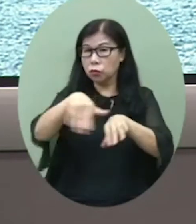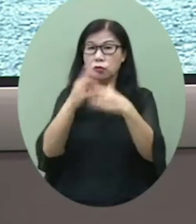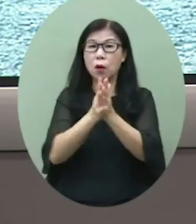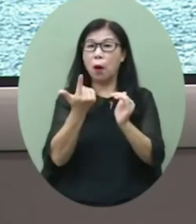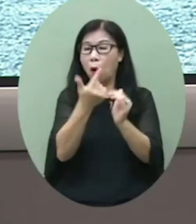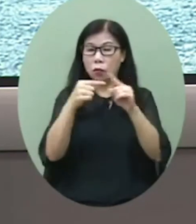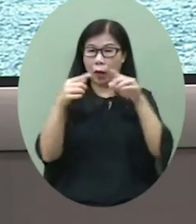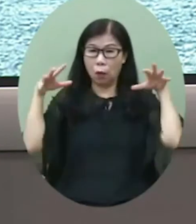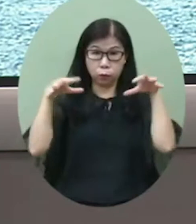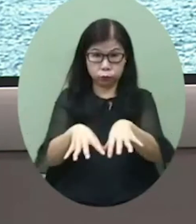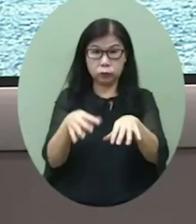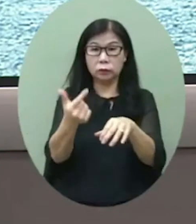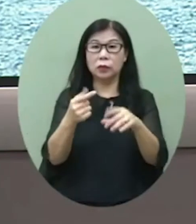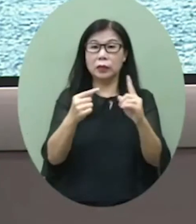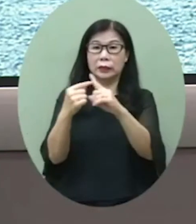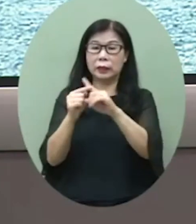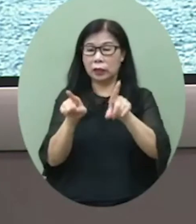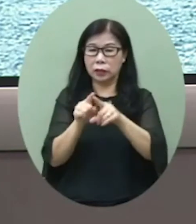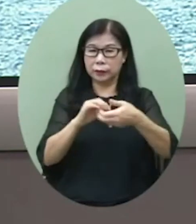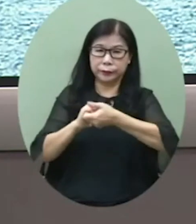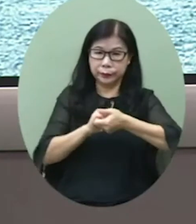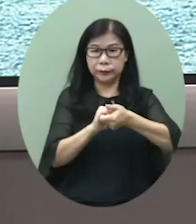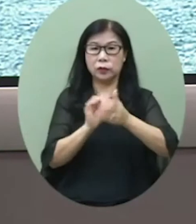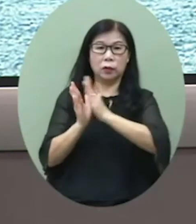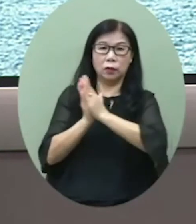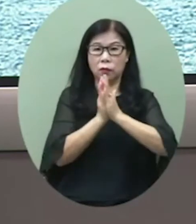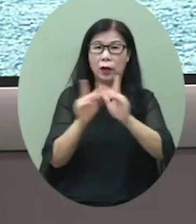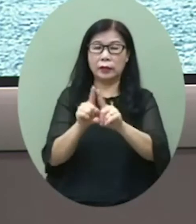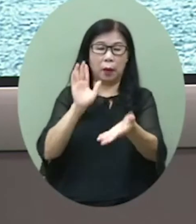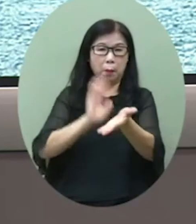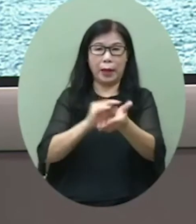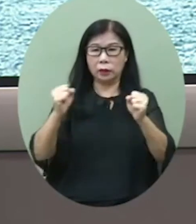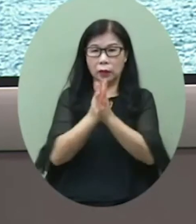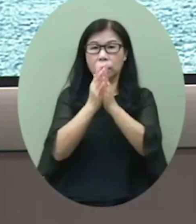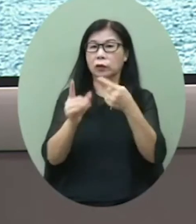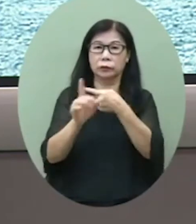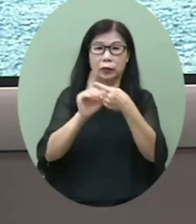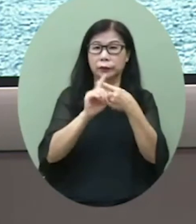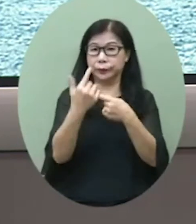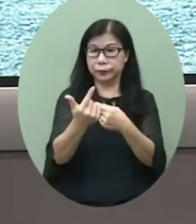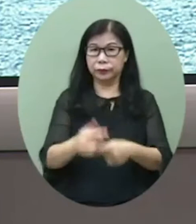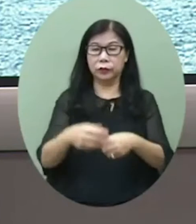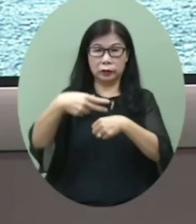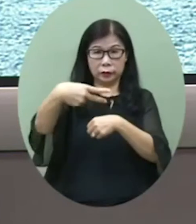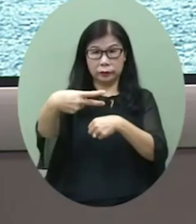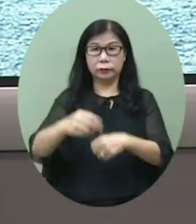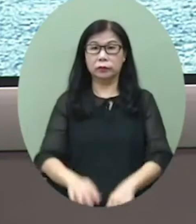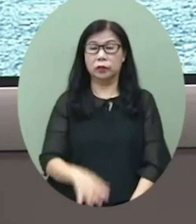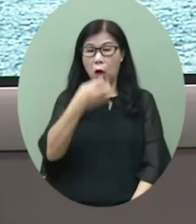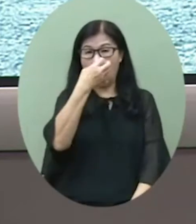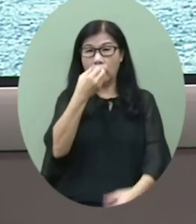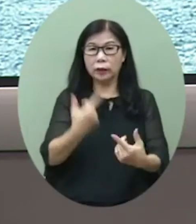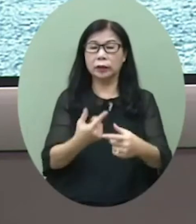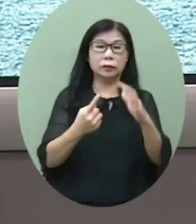Counting Center and the Media Center, and there will be a large number of people gathering, and there will be much human interaction, so